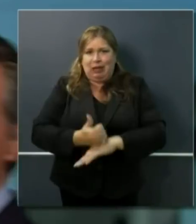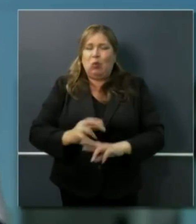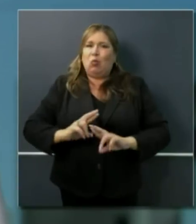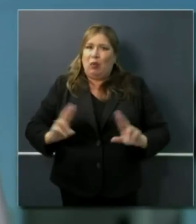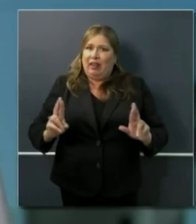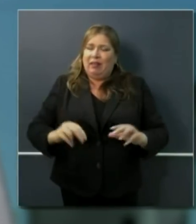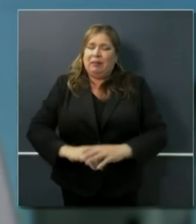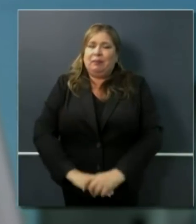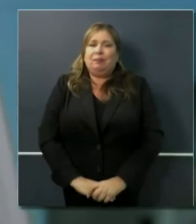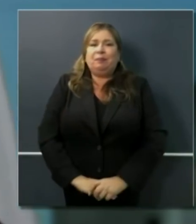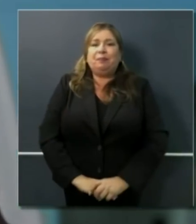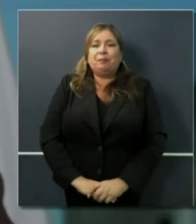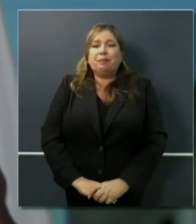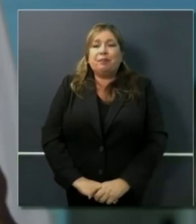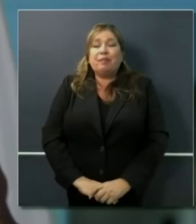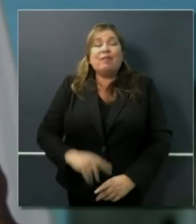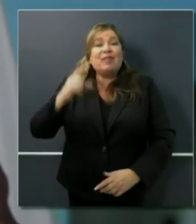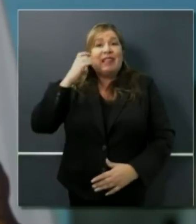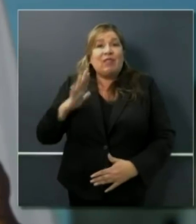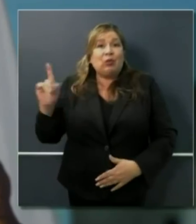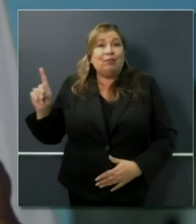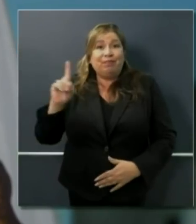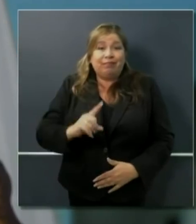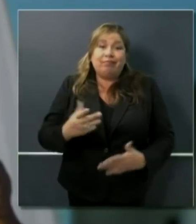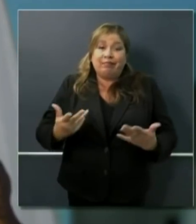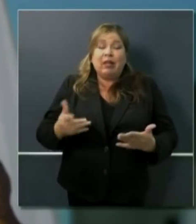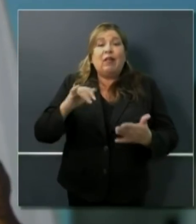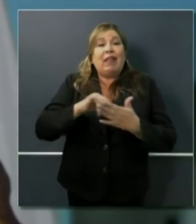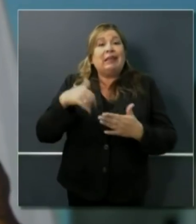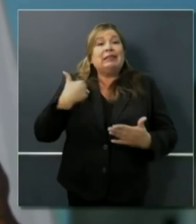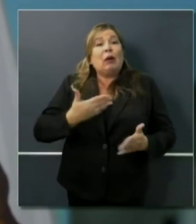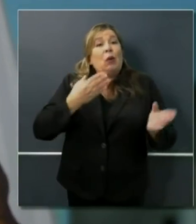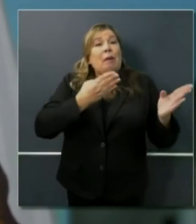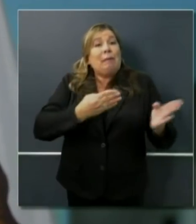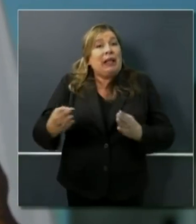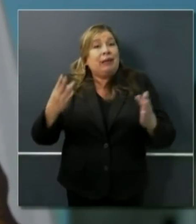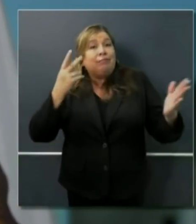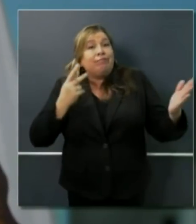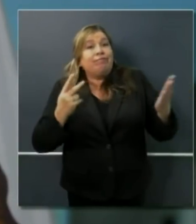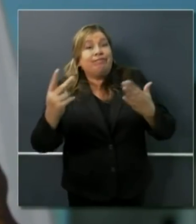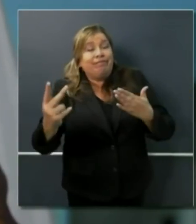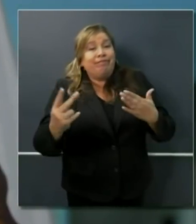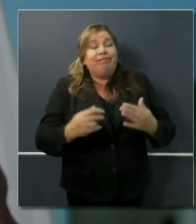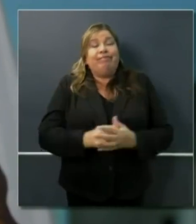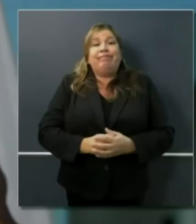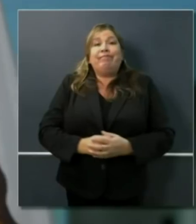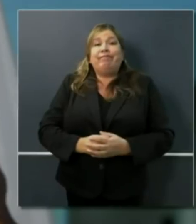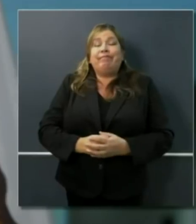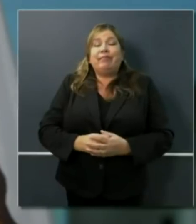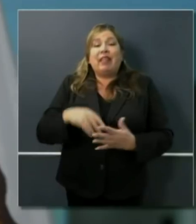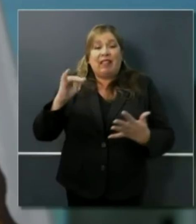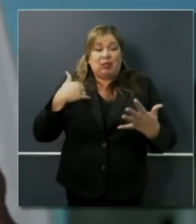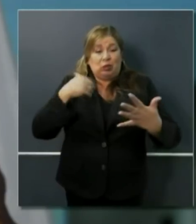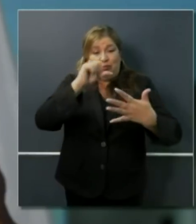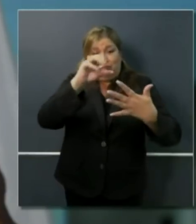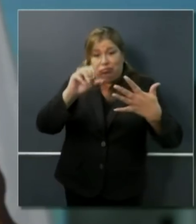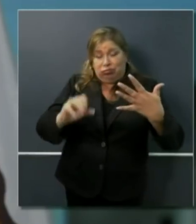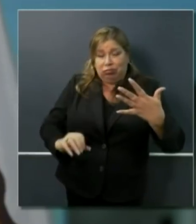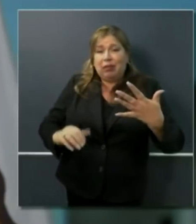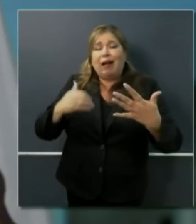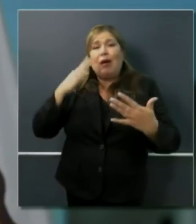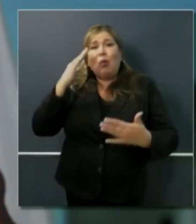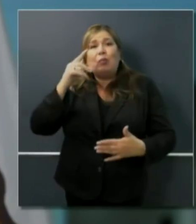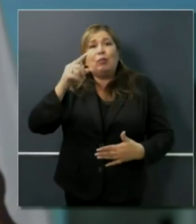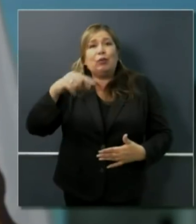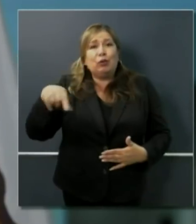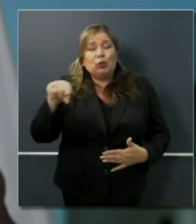So that's our roadmap. Those are our thresholds for action. I hope all of us are sobered